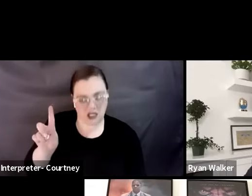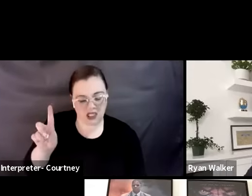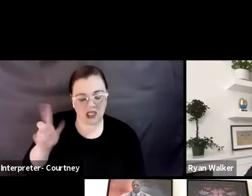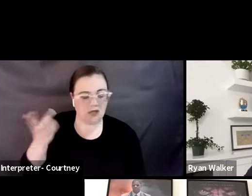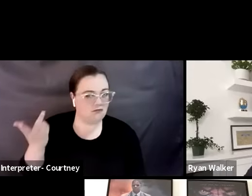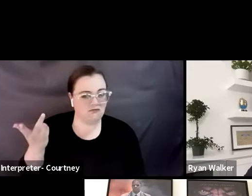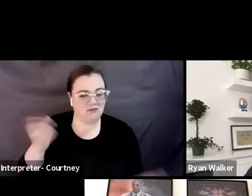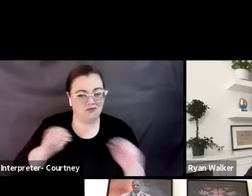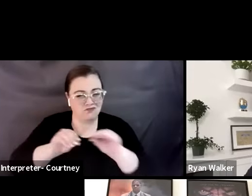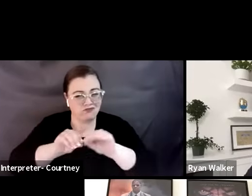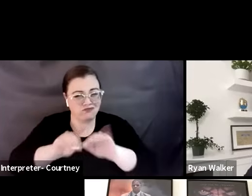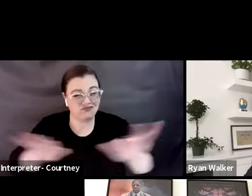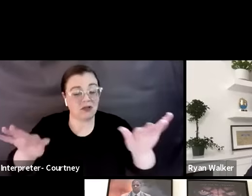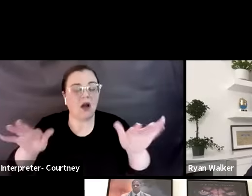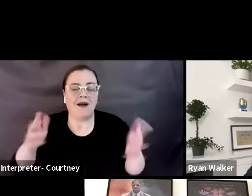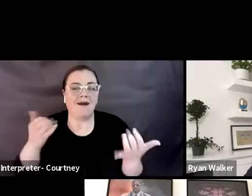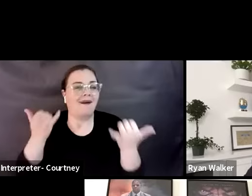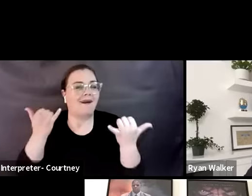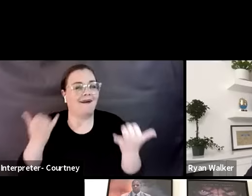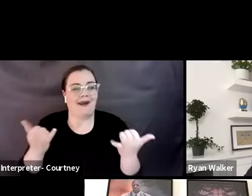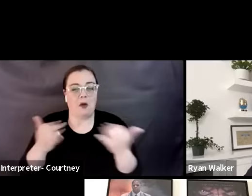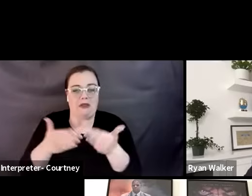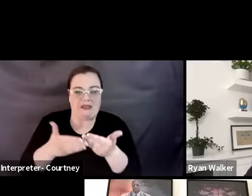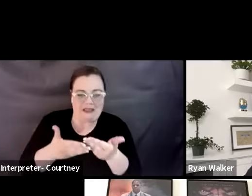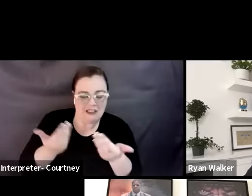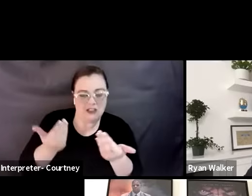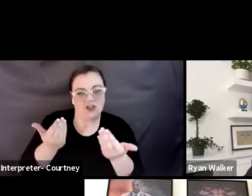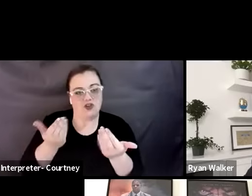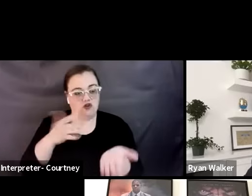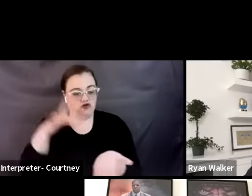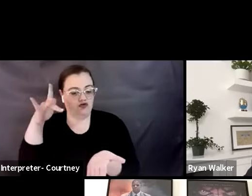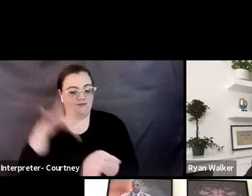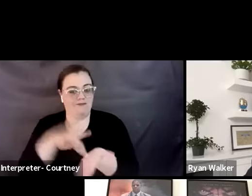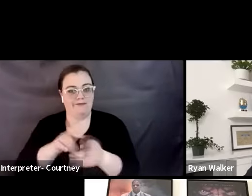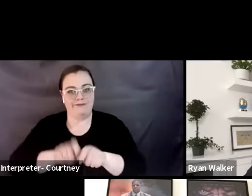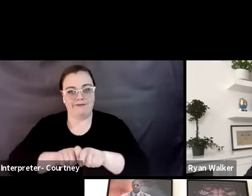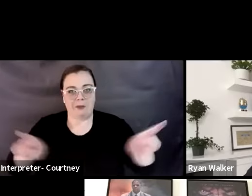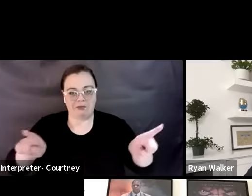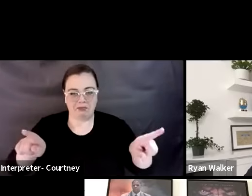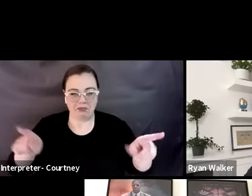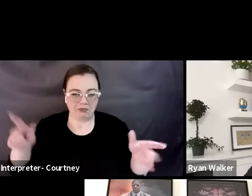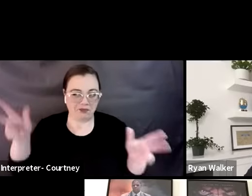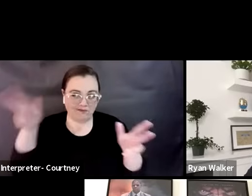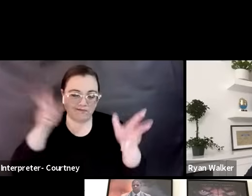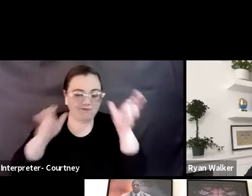Artists really have a lot to their disposal as far as like,